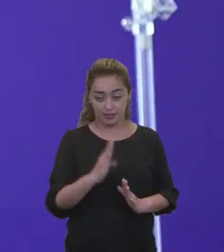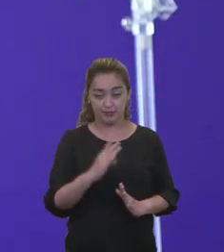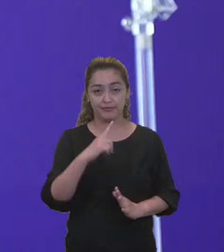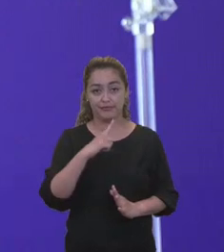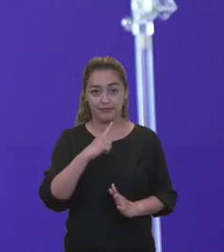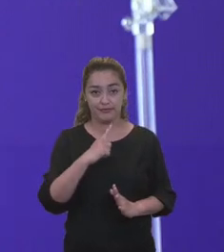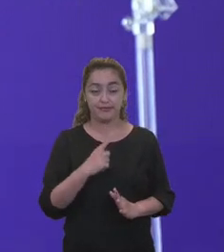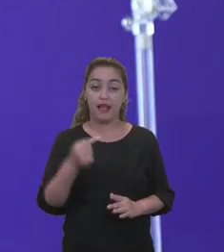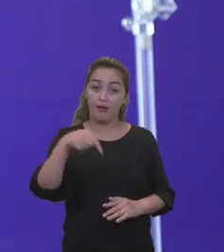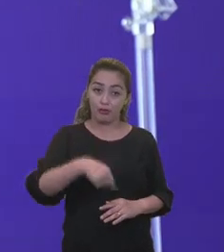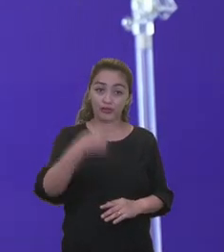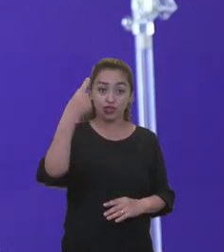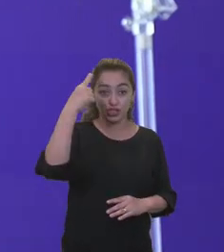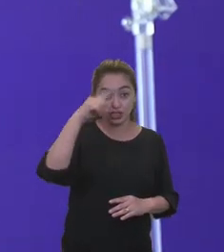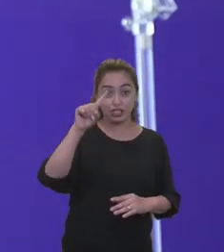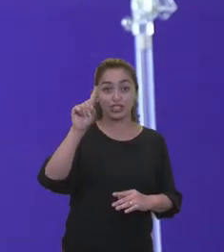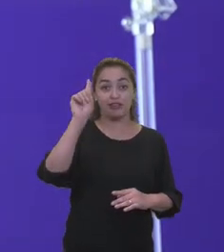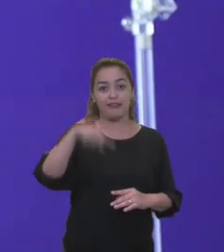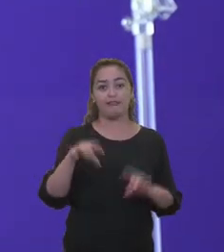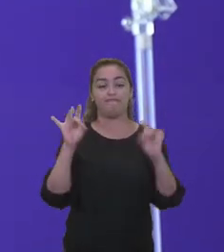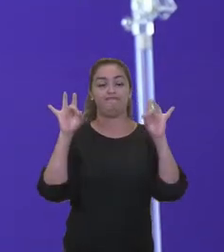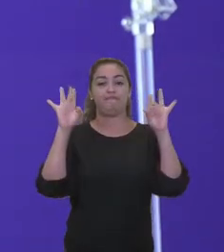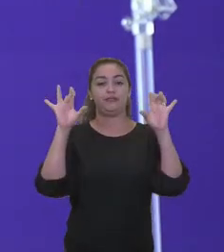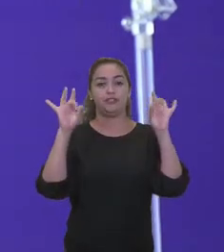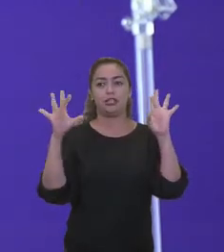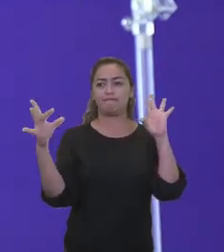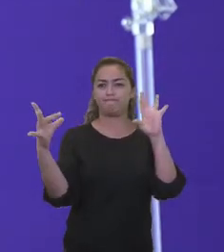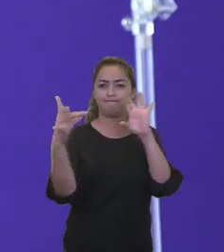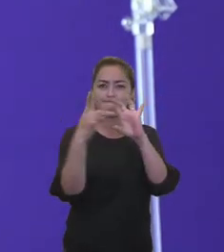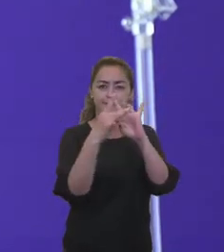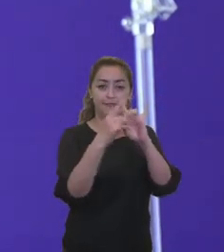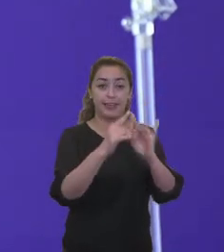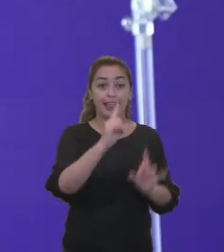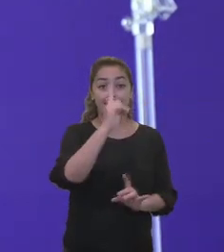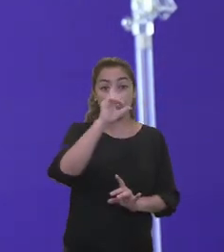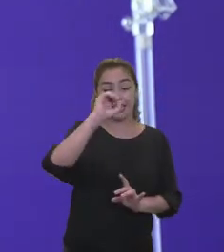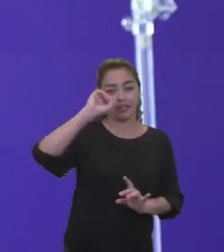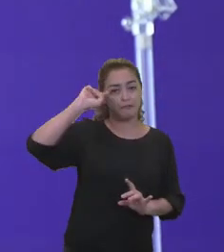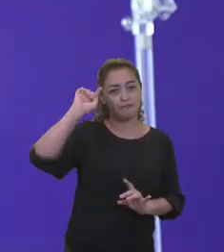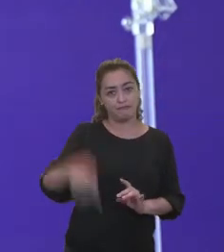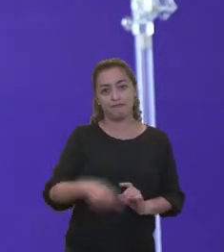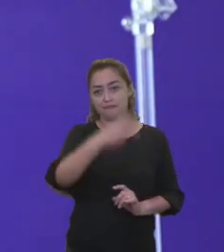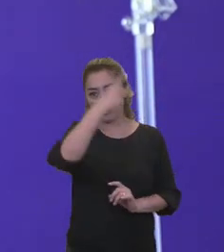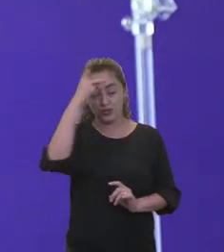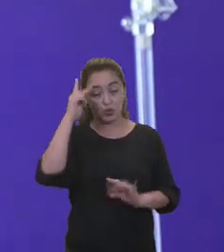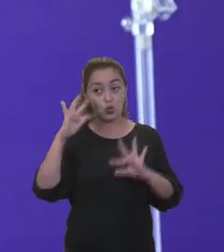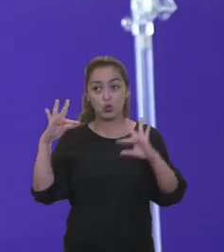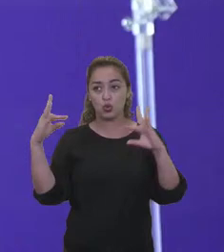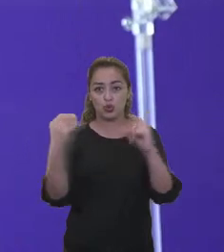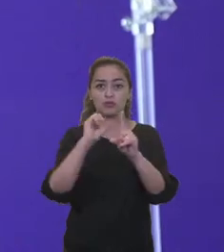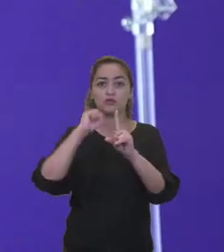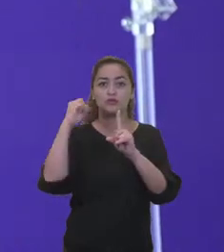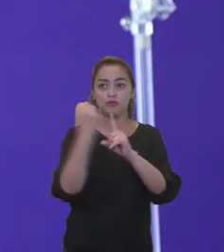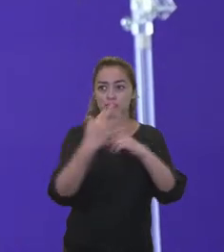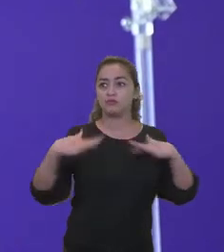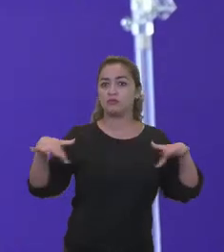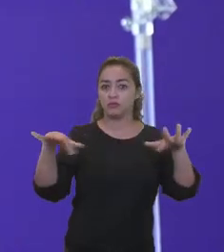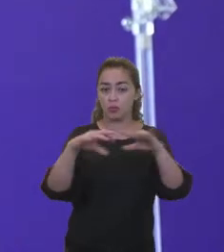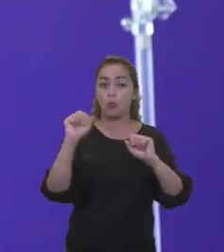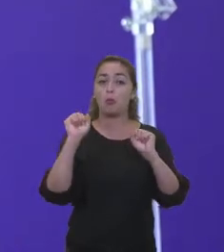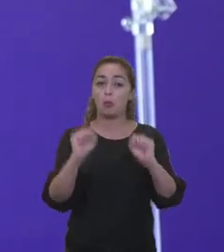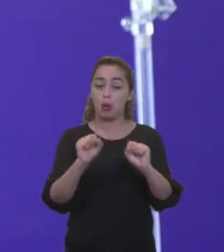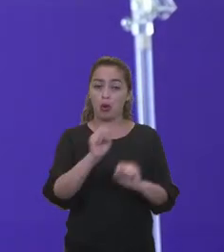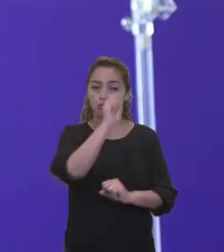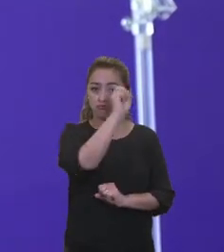Brazil. It is a special day. We are connected with over 10,000 people throughout TIM and the whole